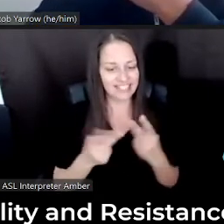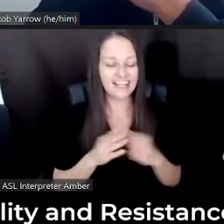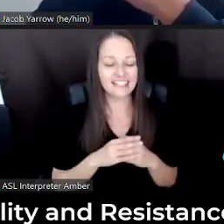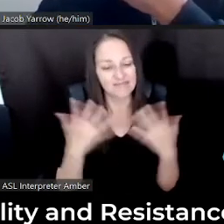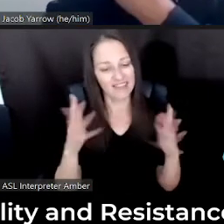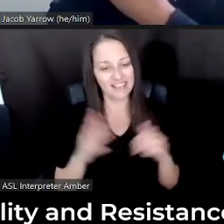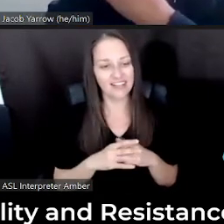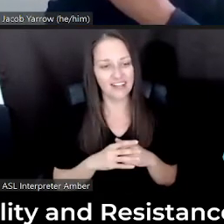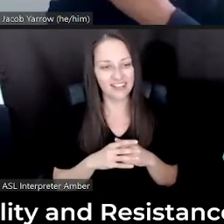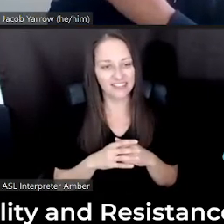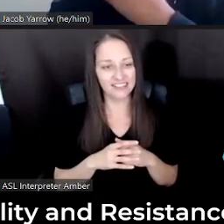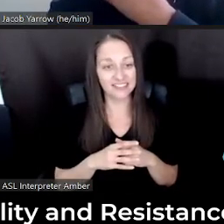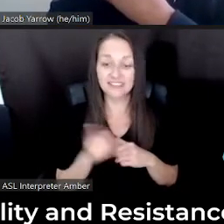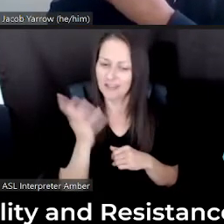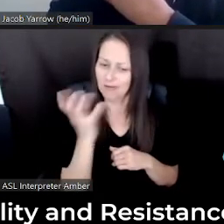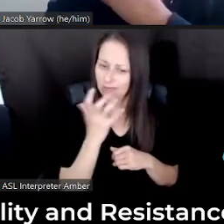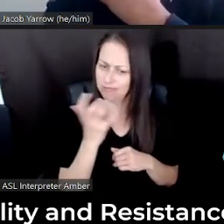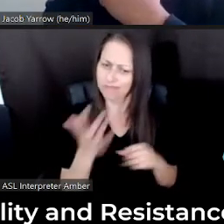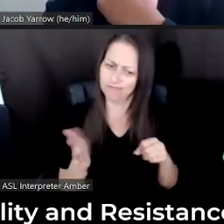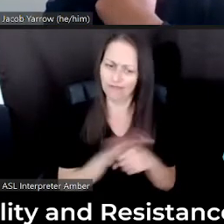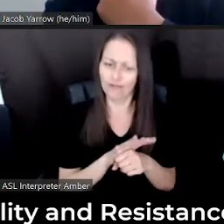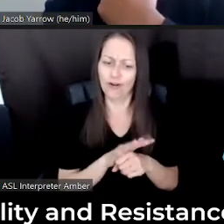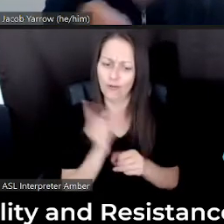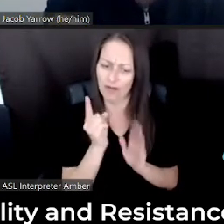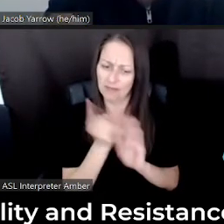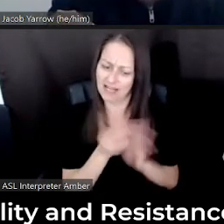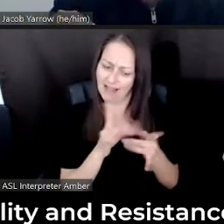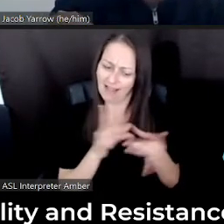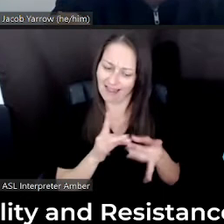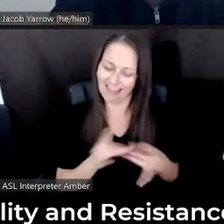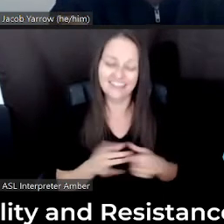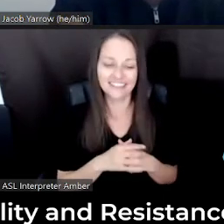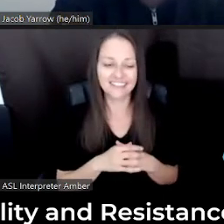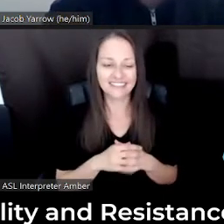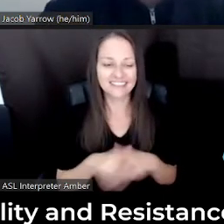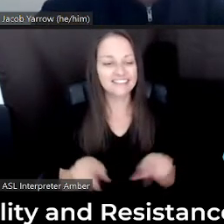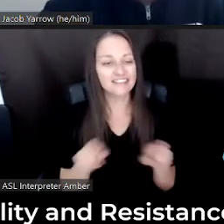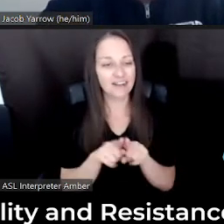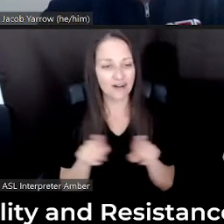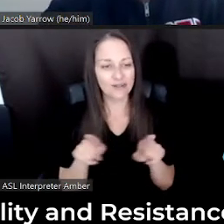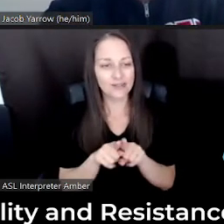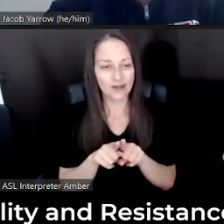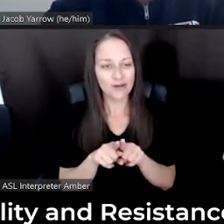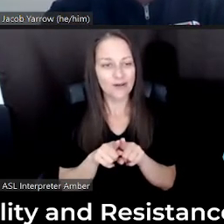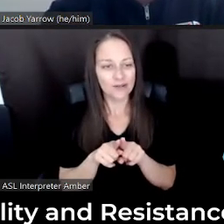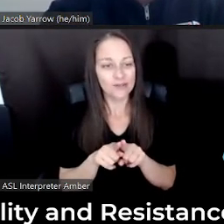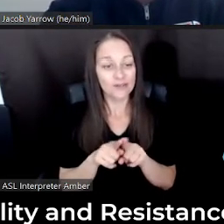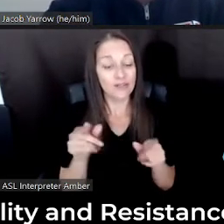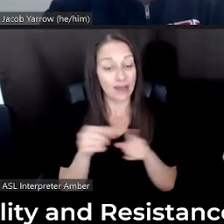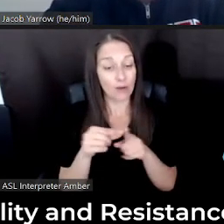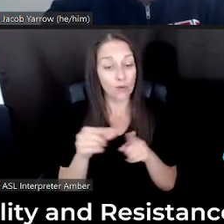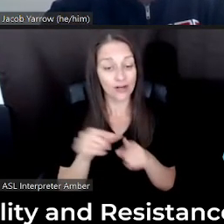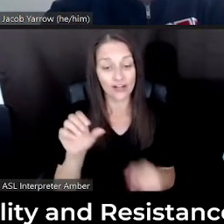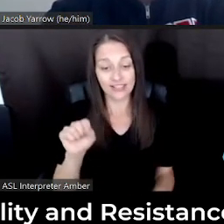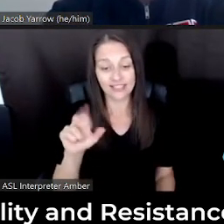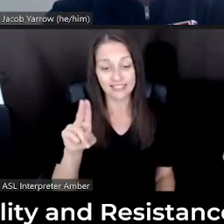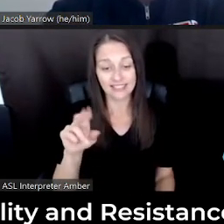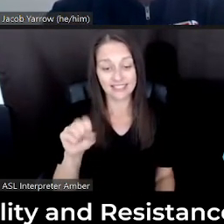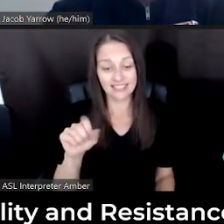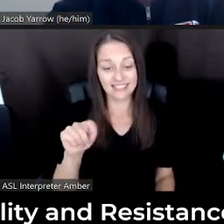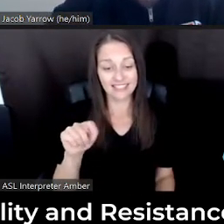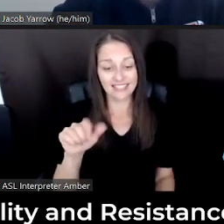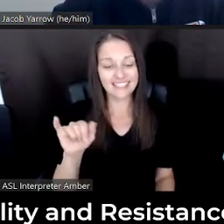you. You packed a lot into a minute and I really appreciate it. And also the questioning of that word sustaining. Terrific to have that on the